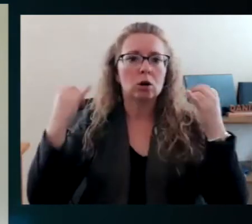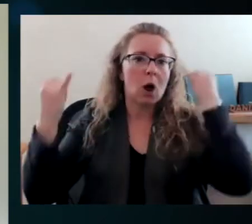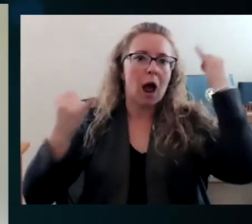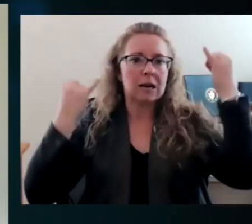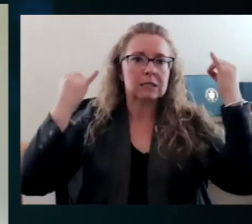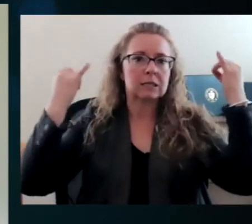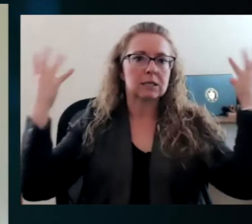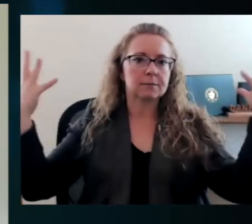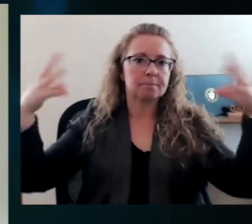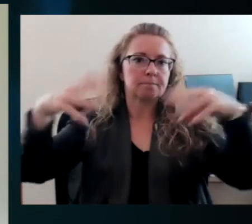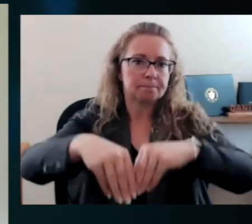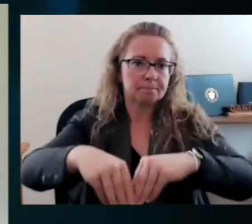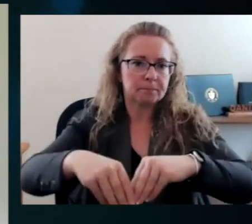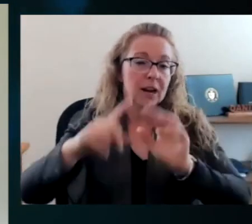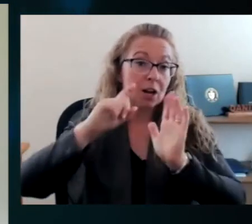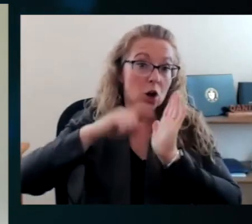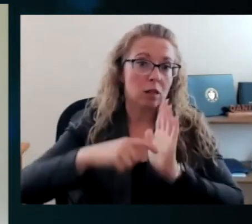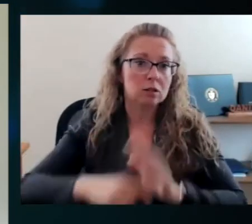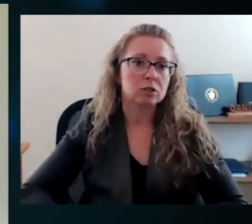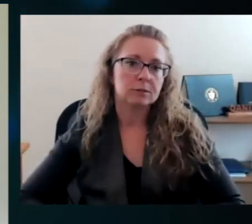and acknowledged as well.